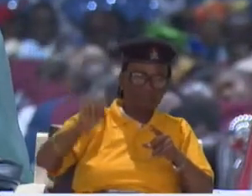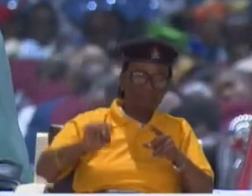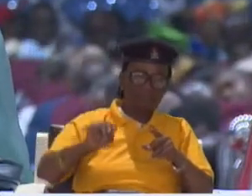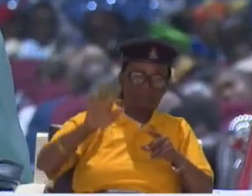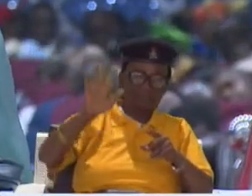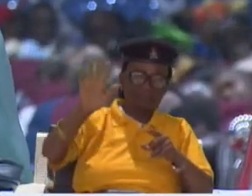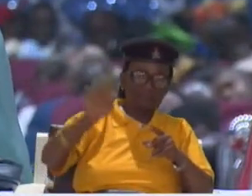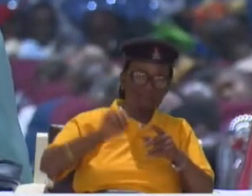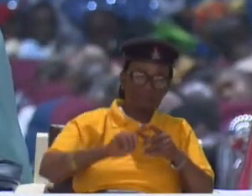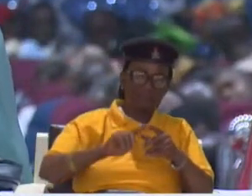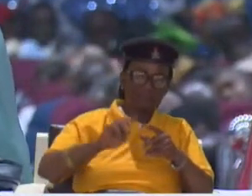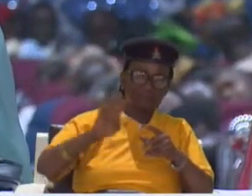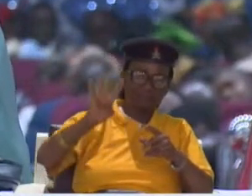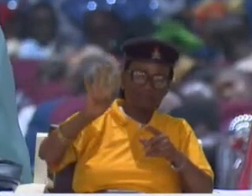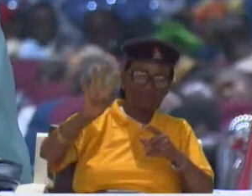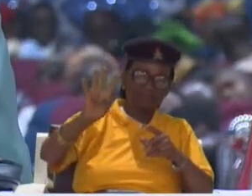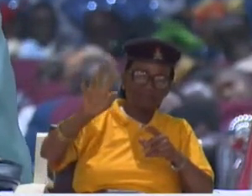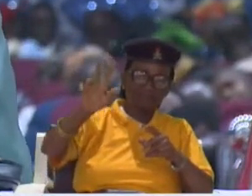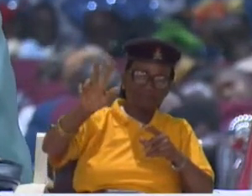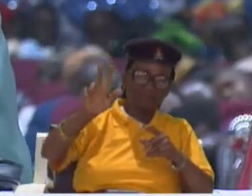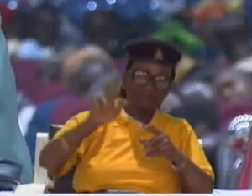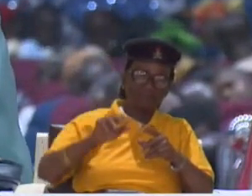Mark